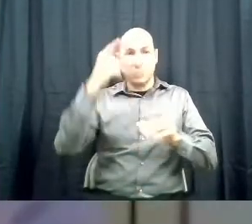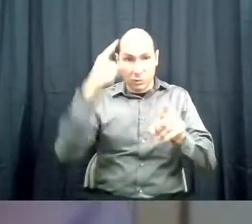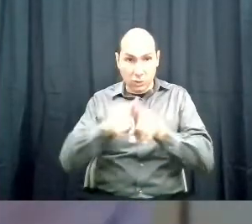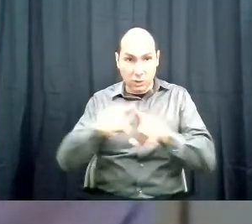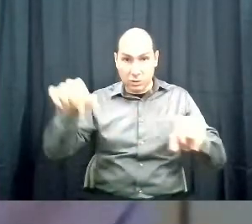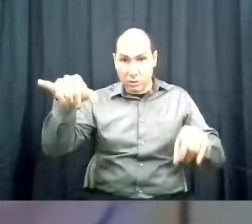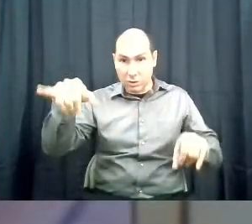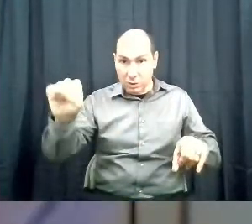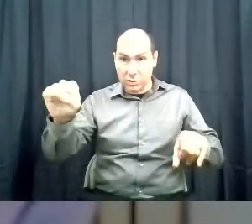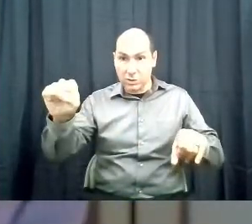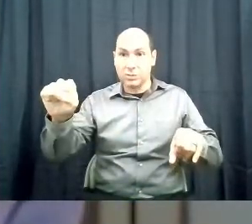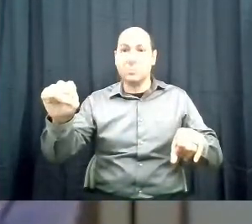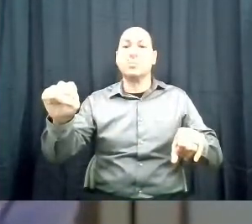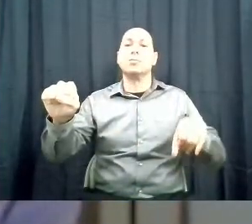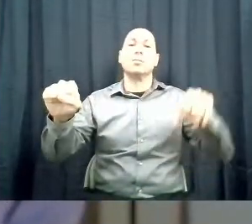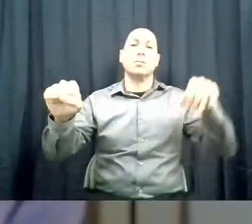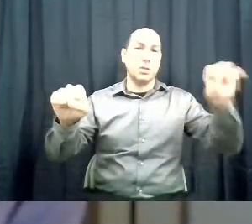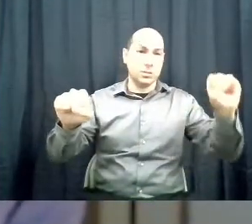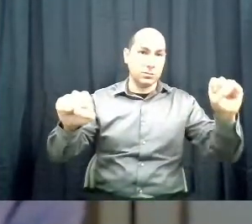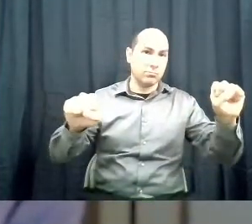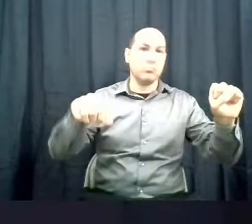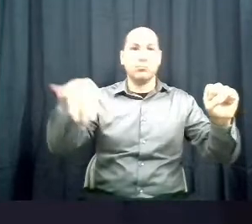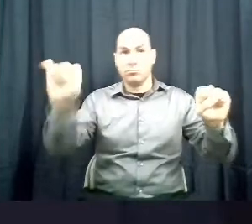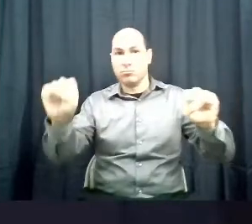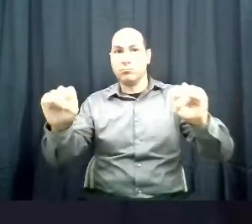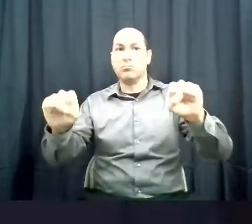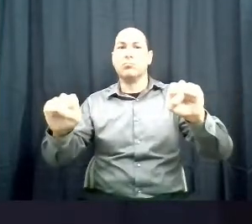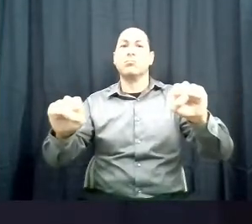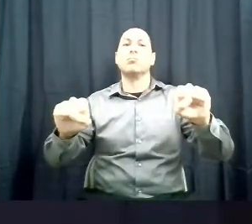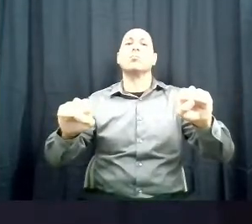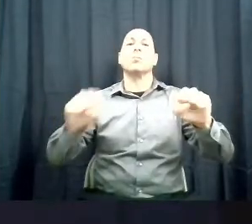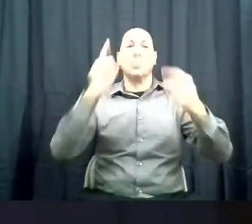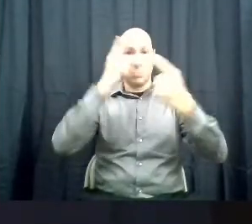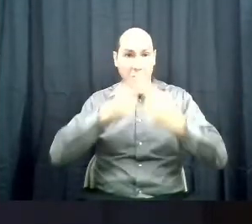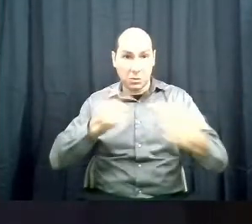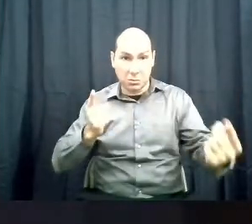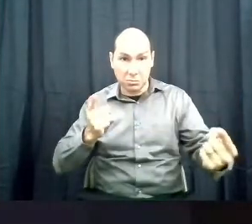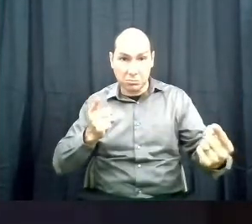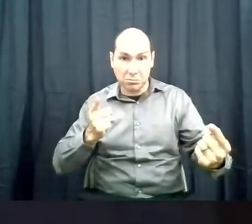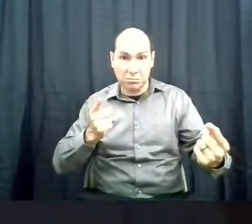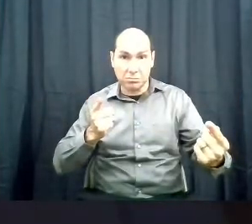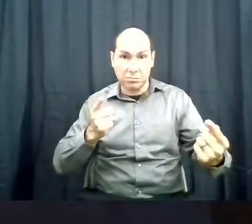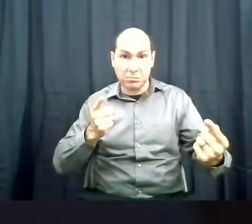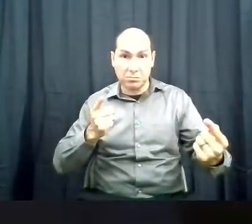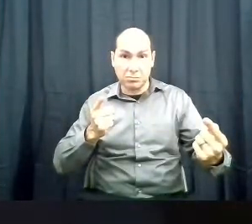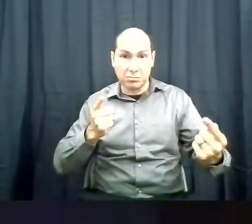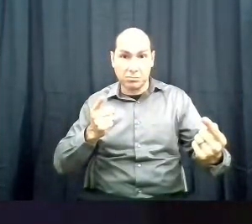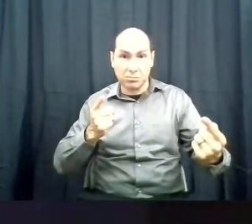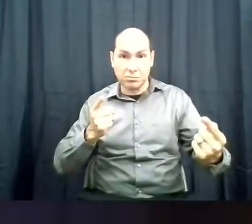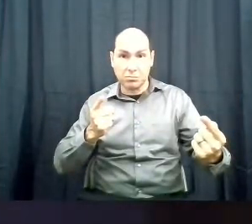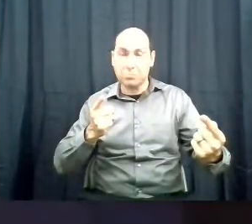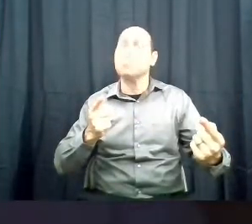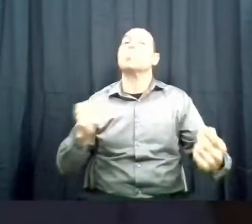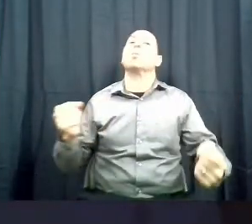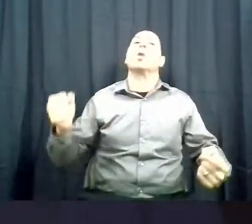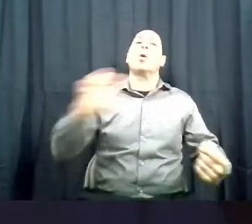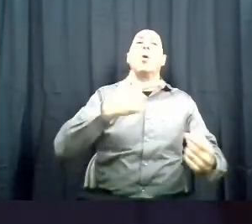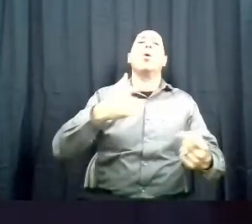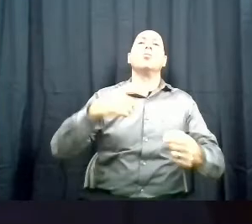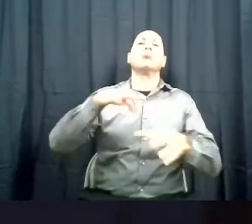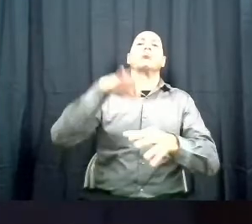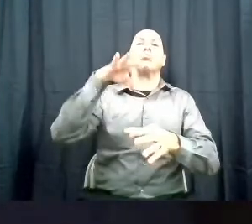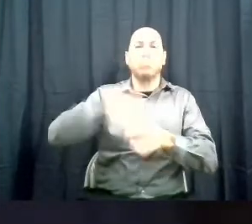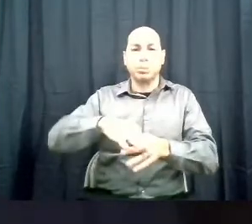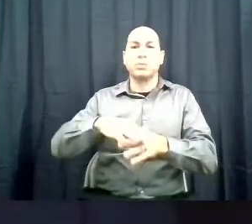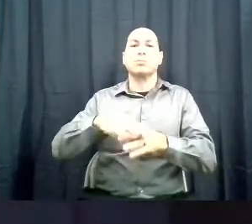Yes. Yes. Yes. Opposed? All the members have voted in favor of the